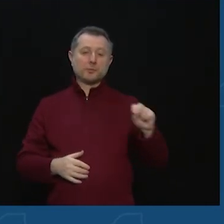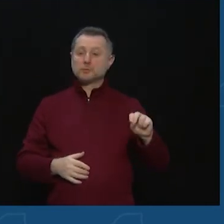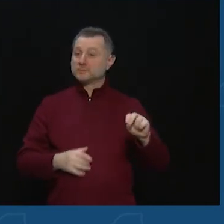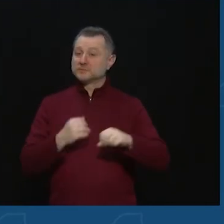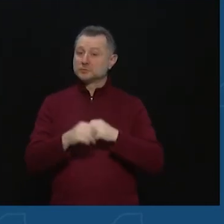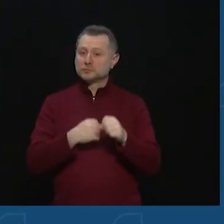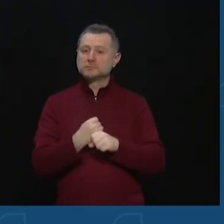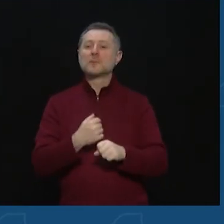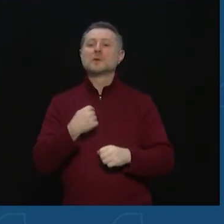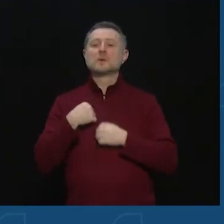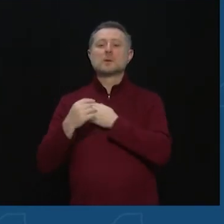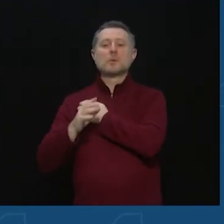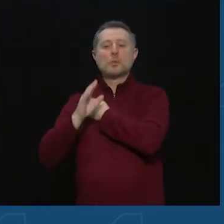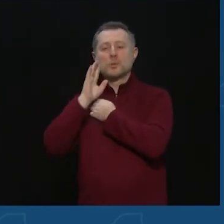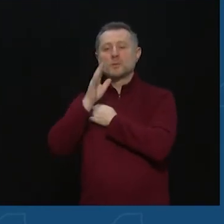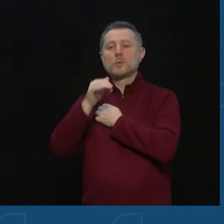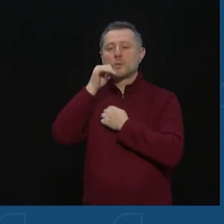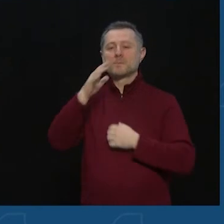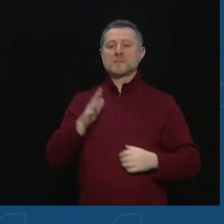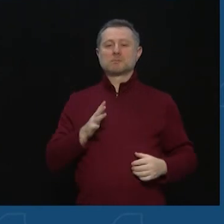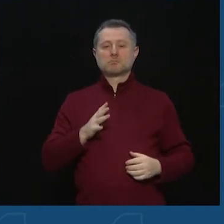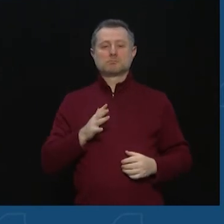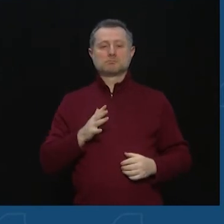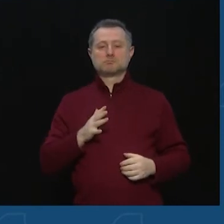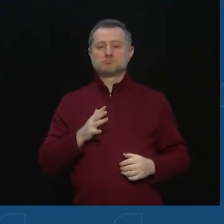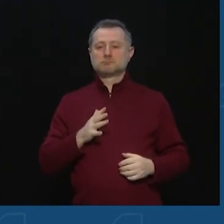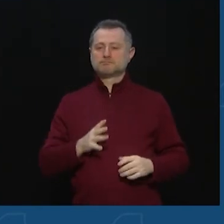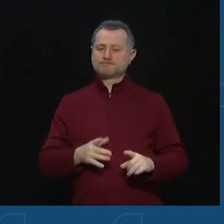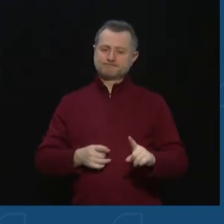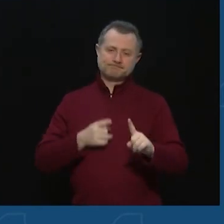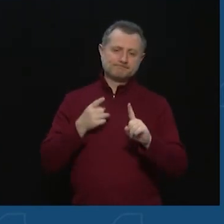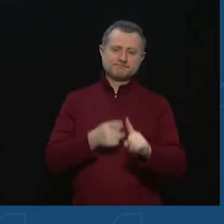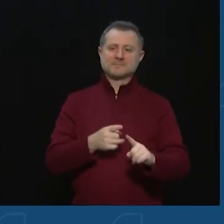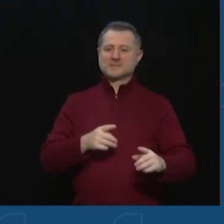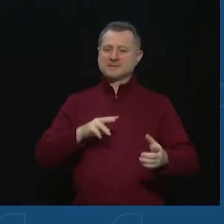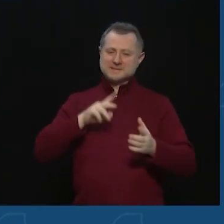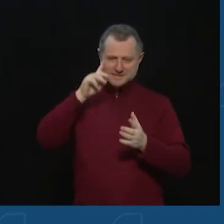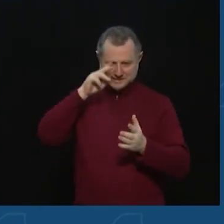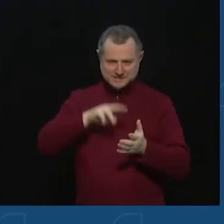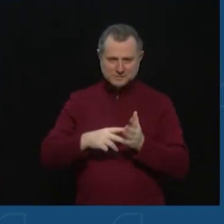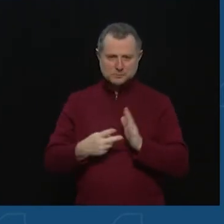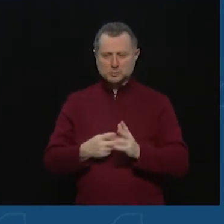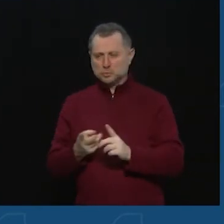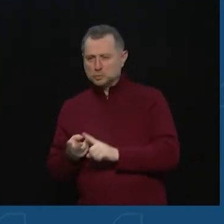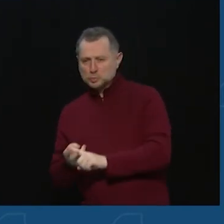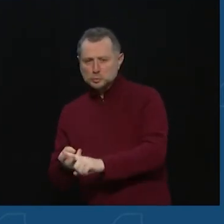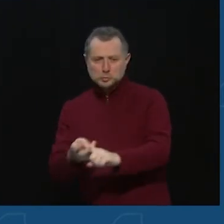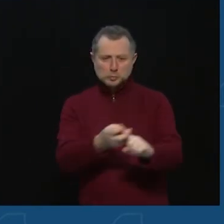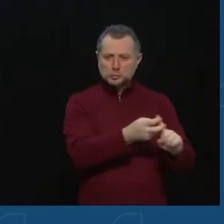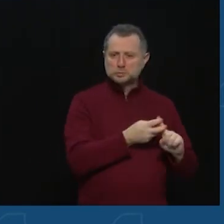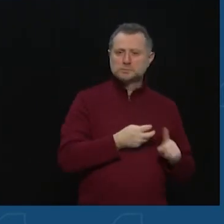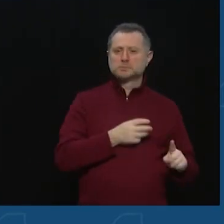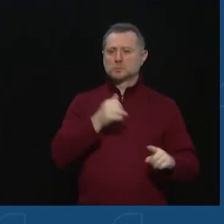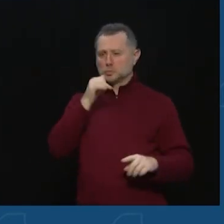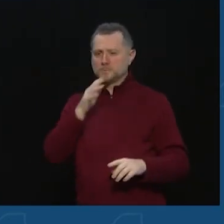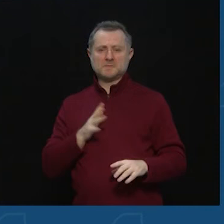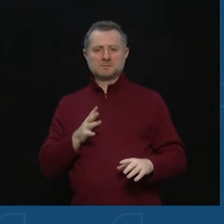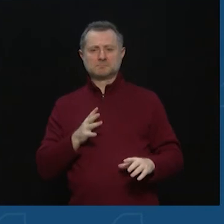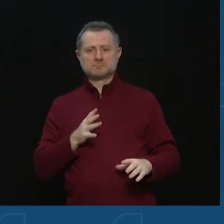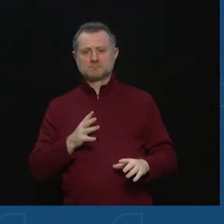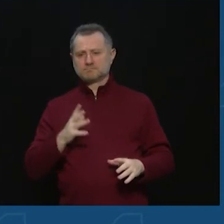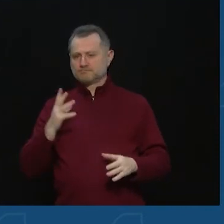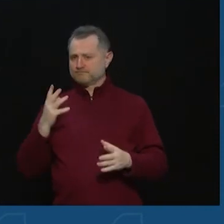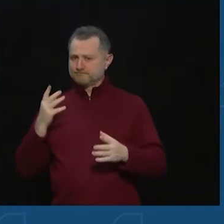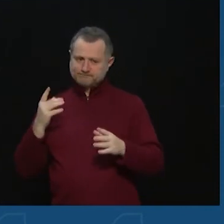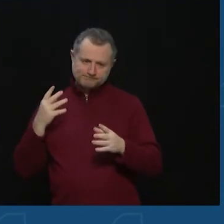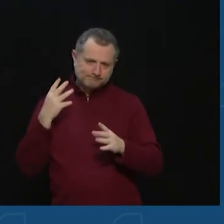intentional recruiting. Go out there and talk about the culture of the state police and let you be the models for